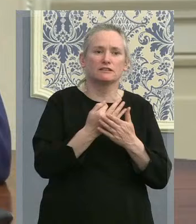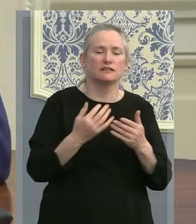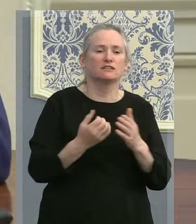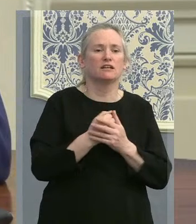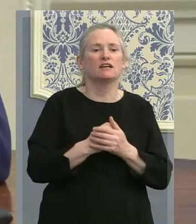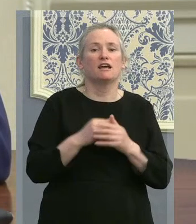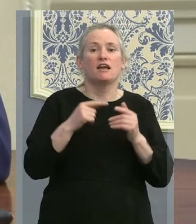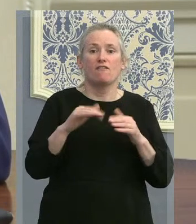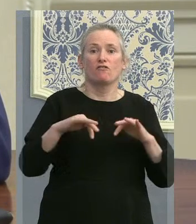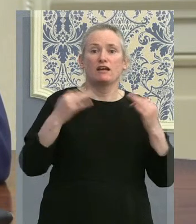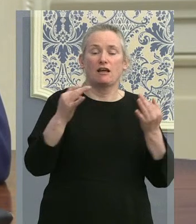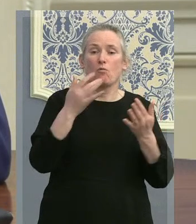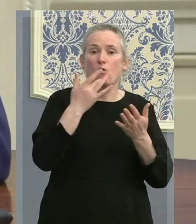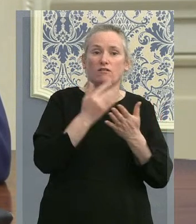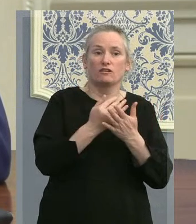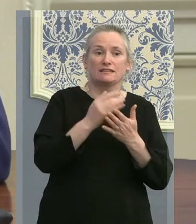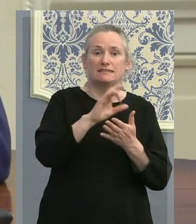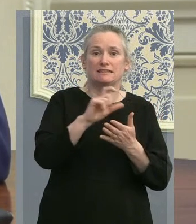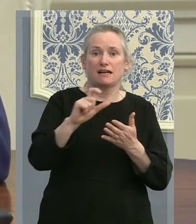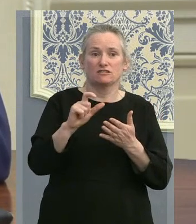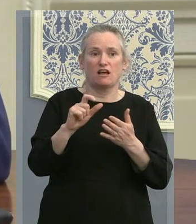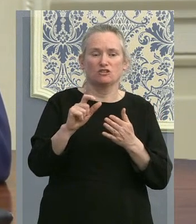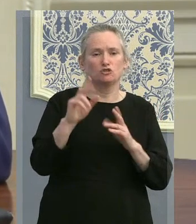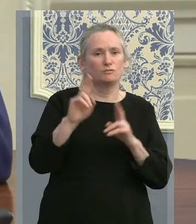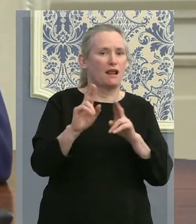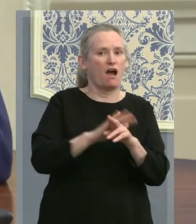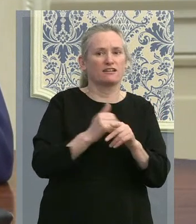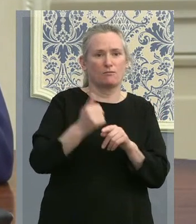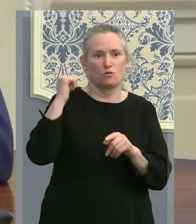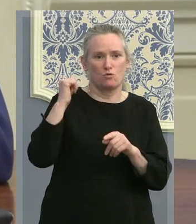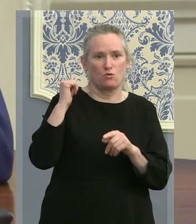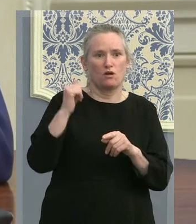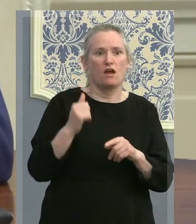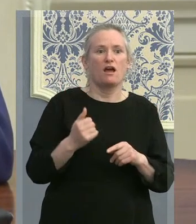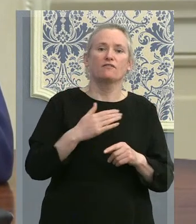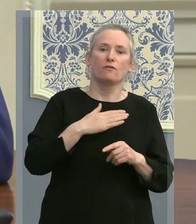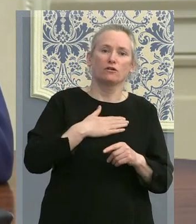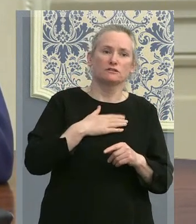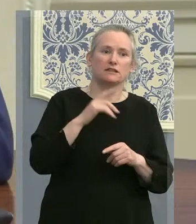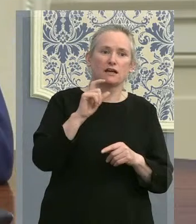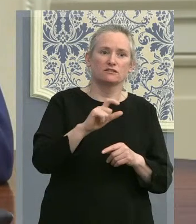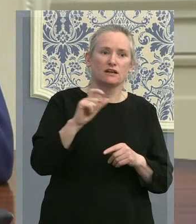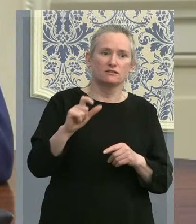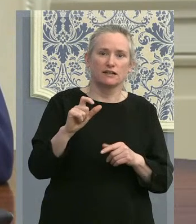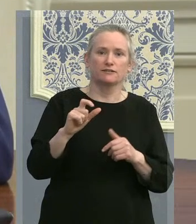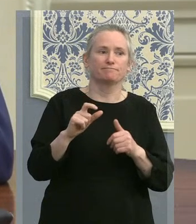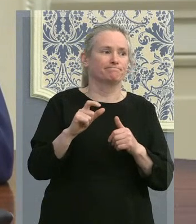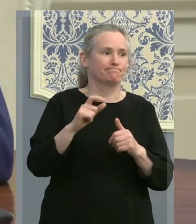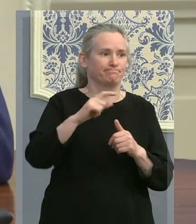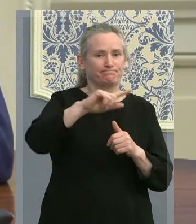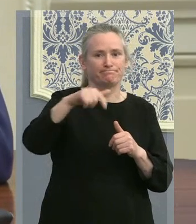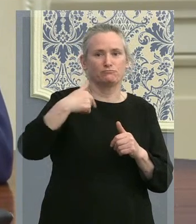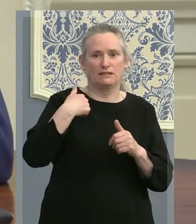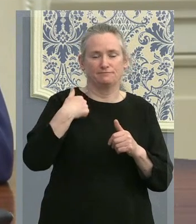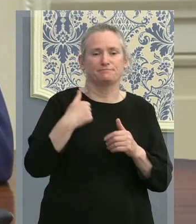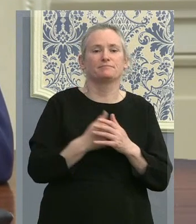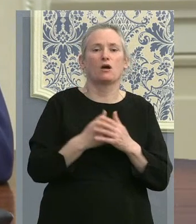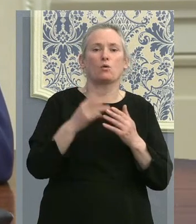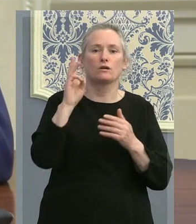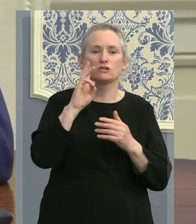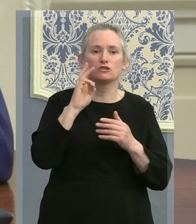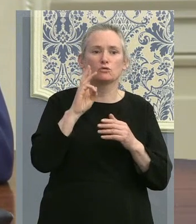Freedom of Waterford City and County is long overdue. On behalf of Declan, Councillor Clune and Councillor Daniels and the Independents, I